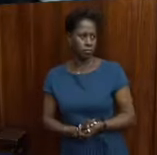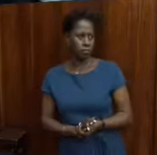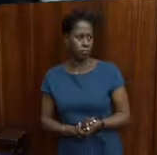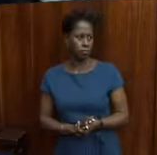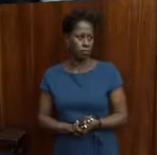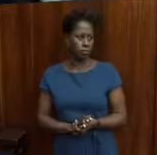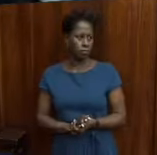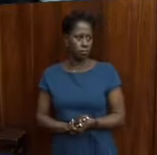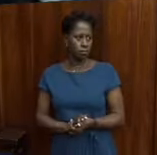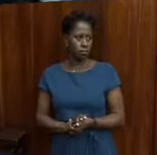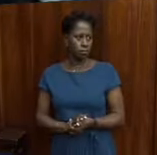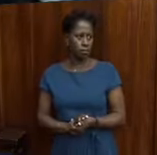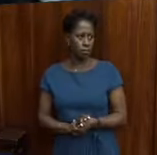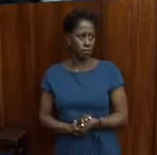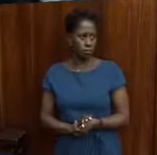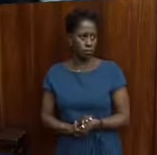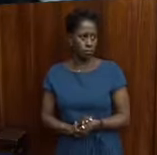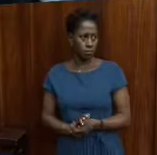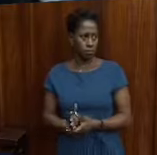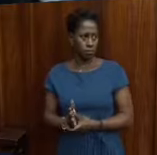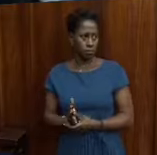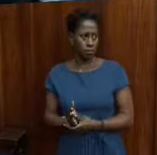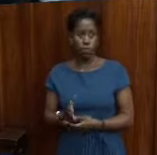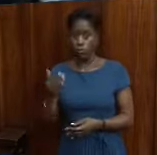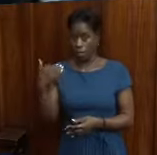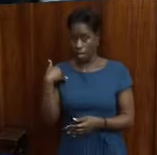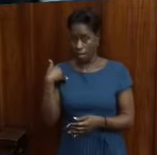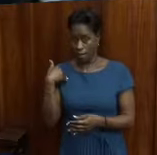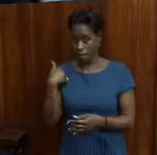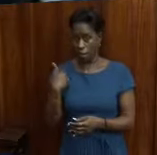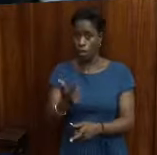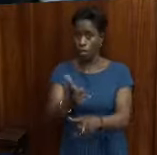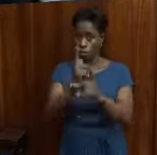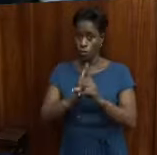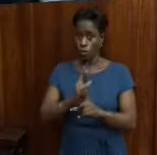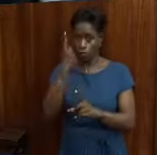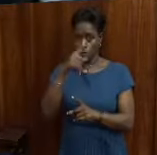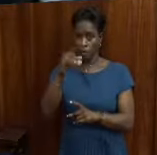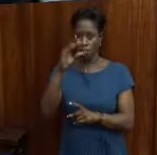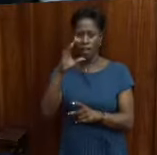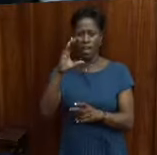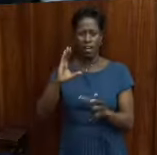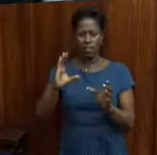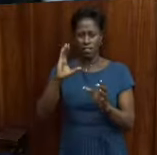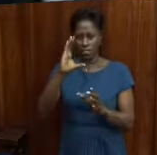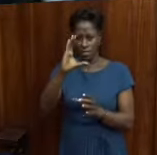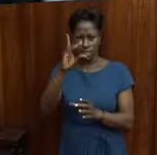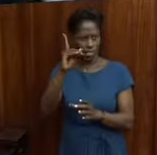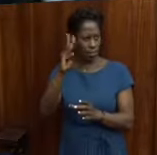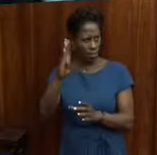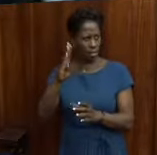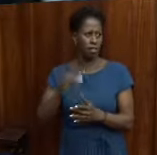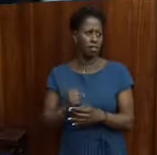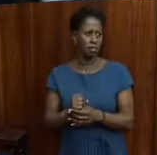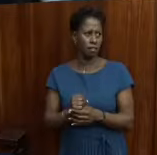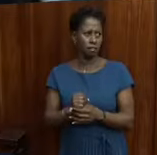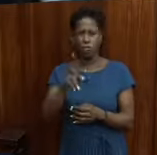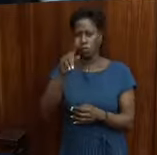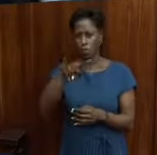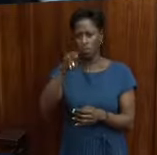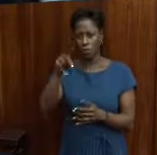by a US $21.67 million loan from the CDB, is expected to be completed by August 2022.